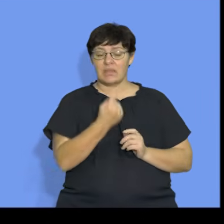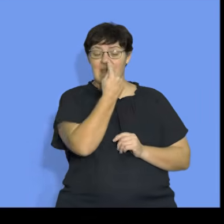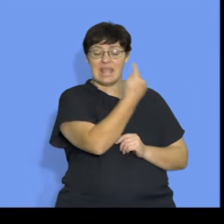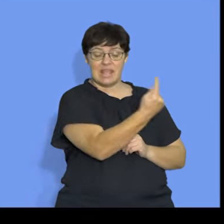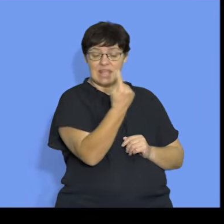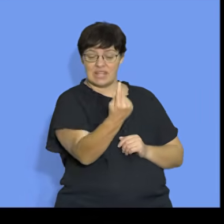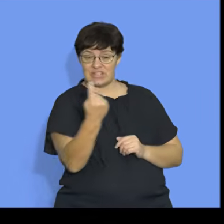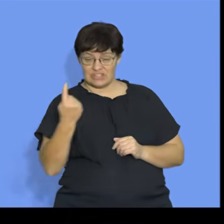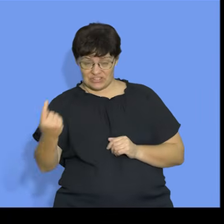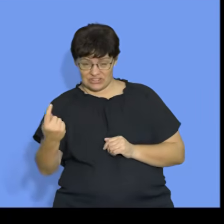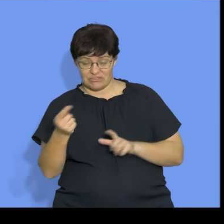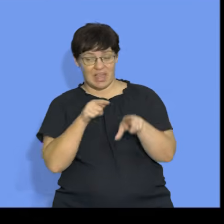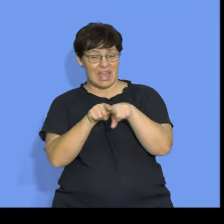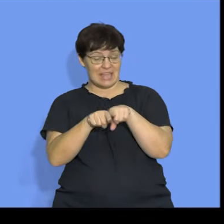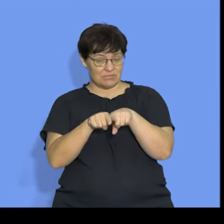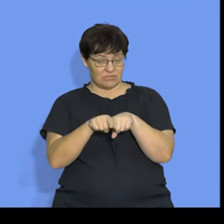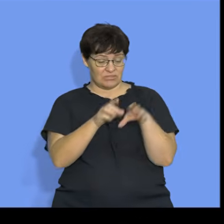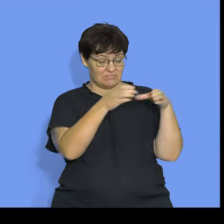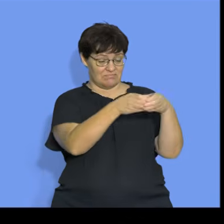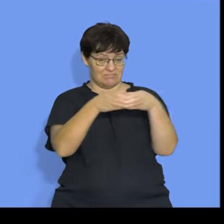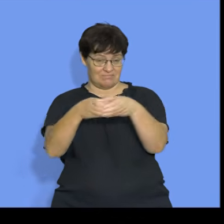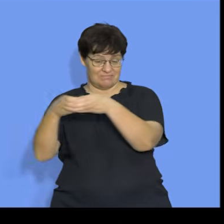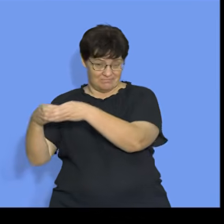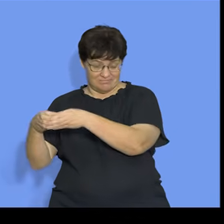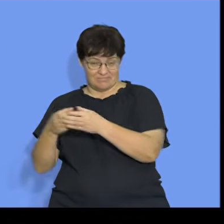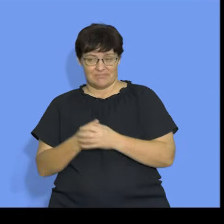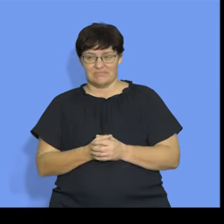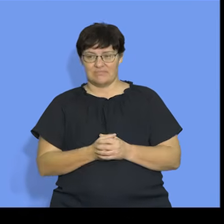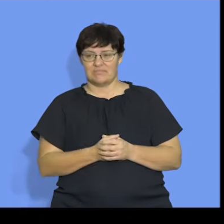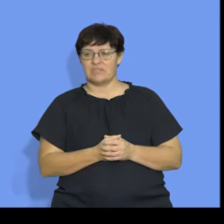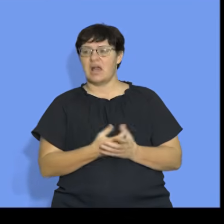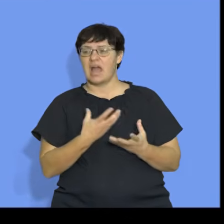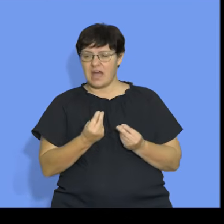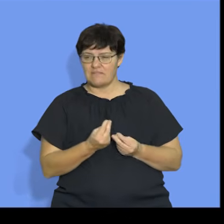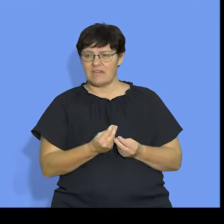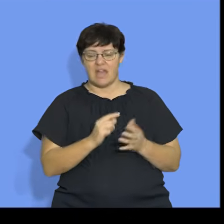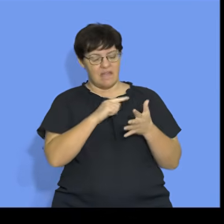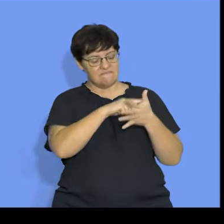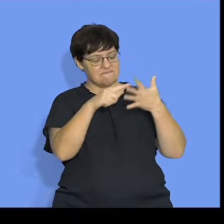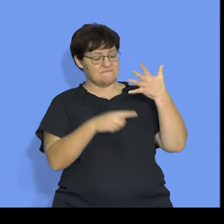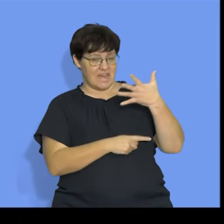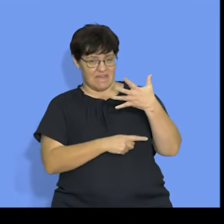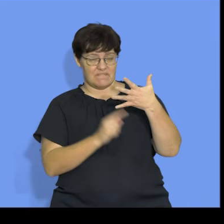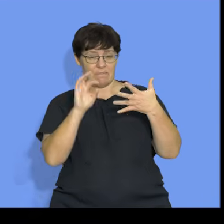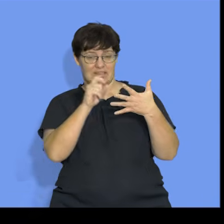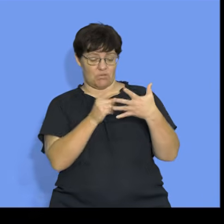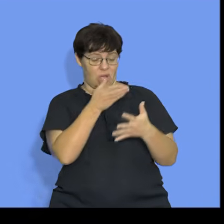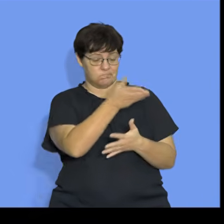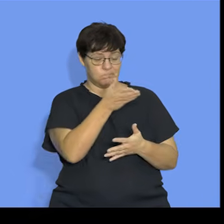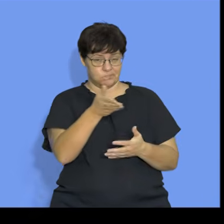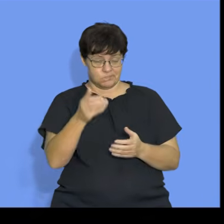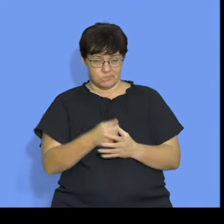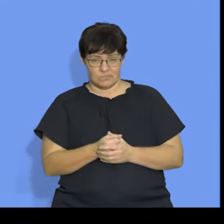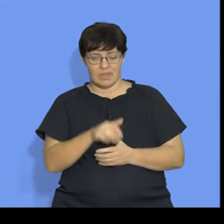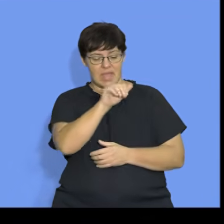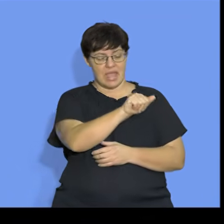dishes in the experiment was streaked with 5 different types of bacteria, A,